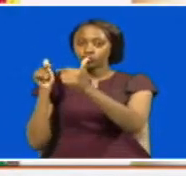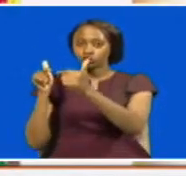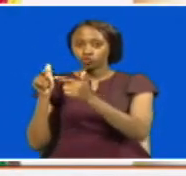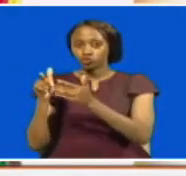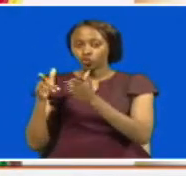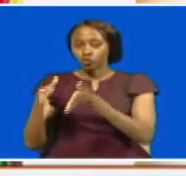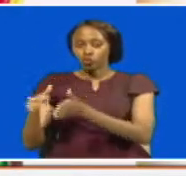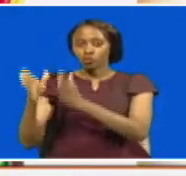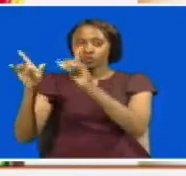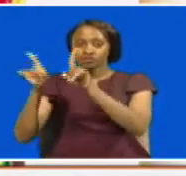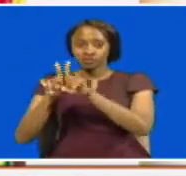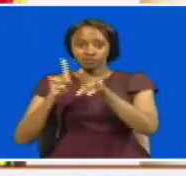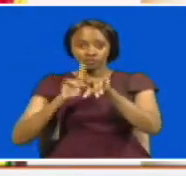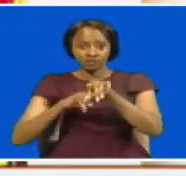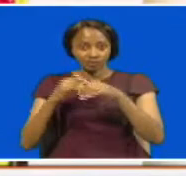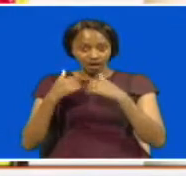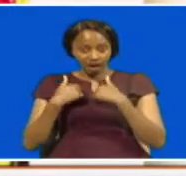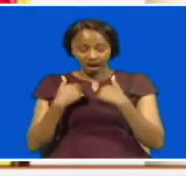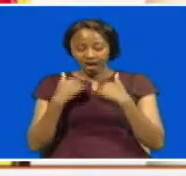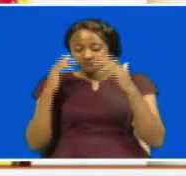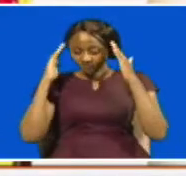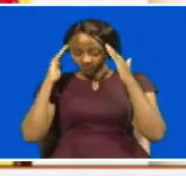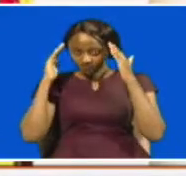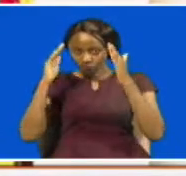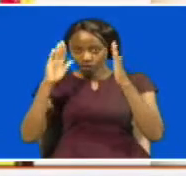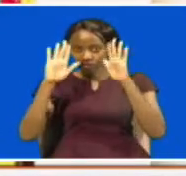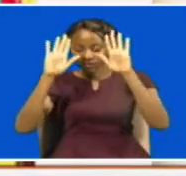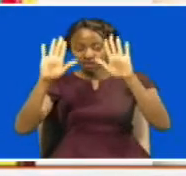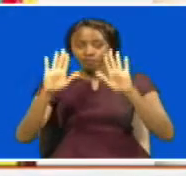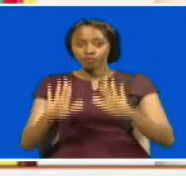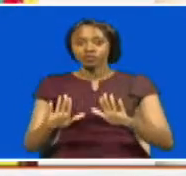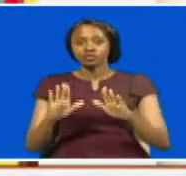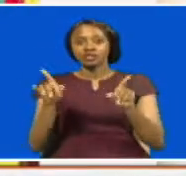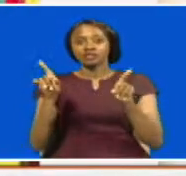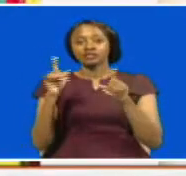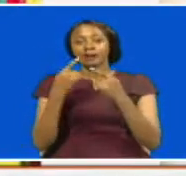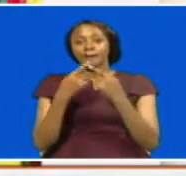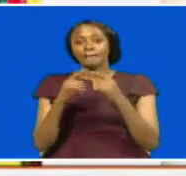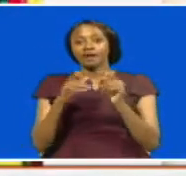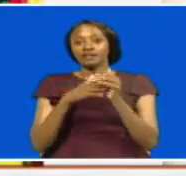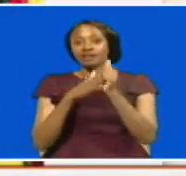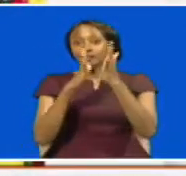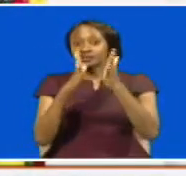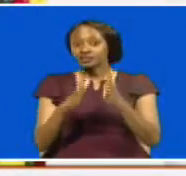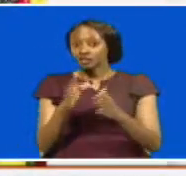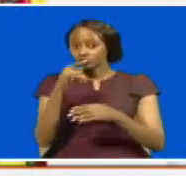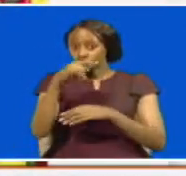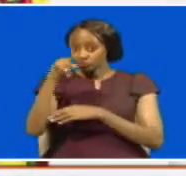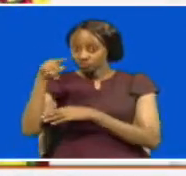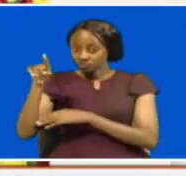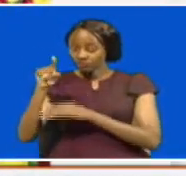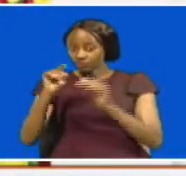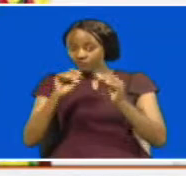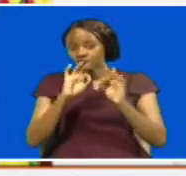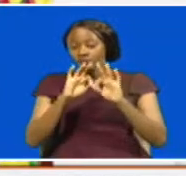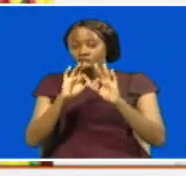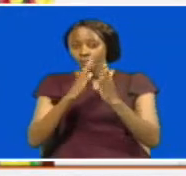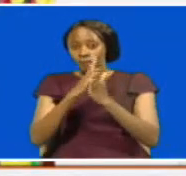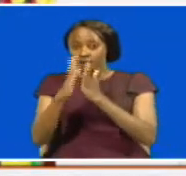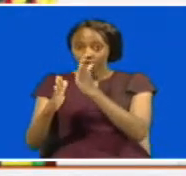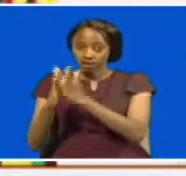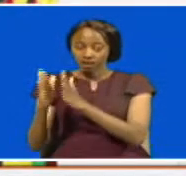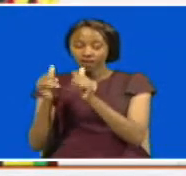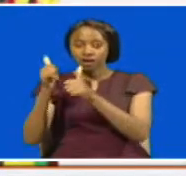leaders to treat the matters with utmost priority. The head of state also tasked the leaders to come up with a formula to nominate members from